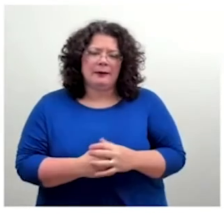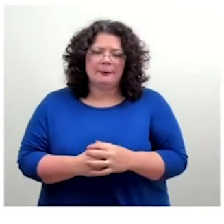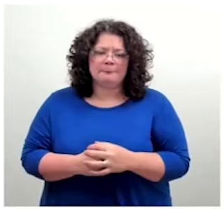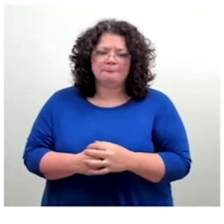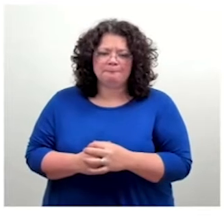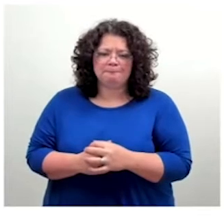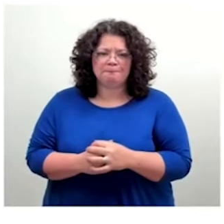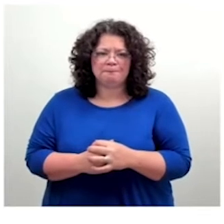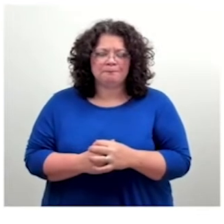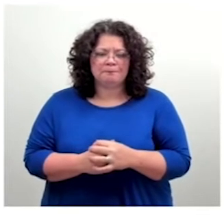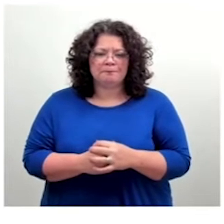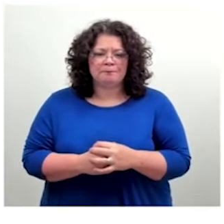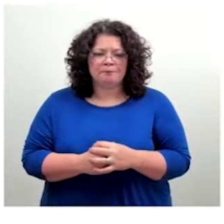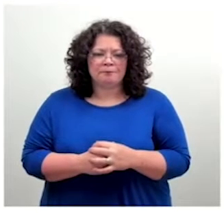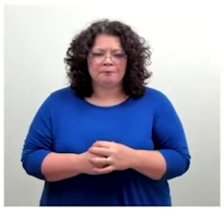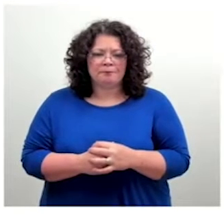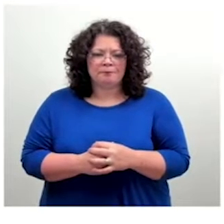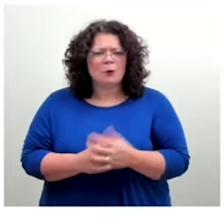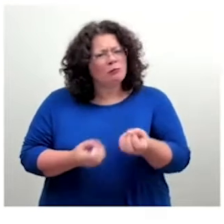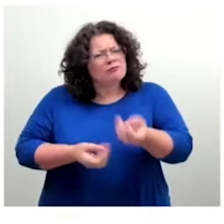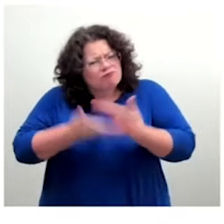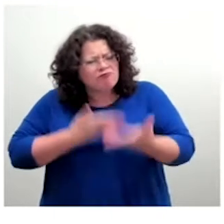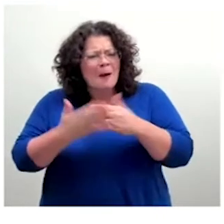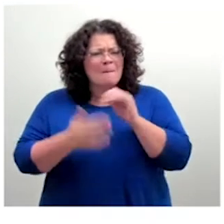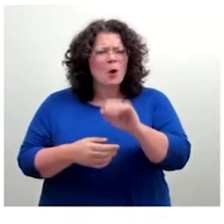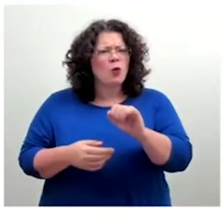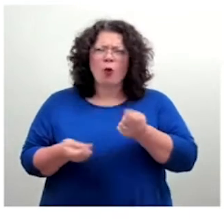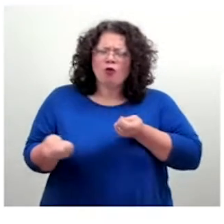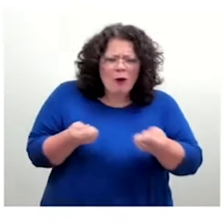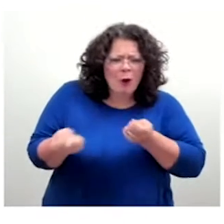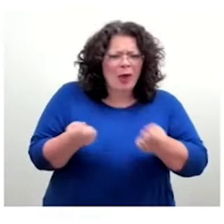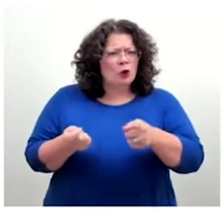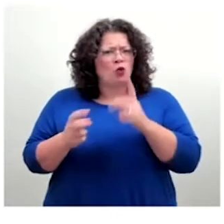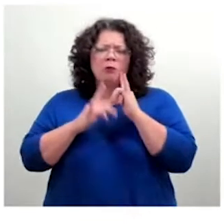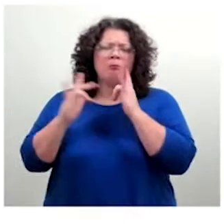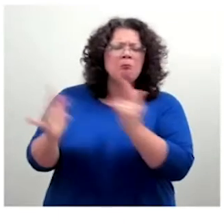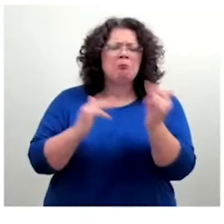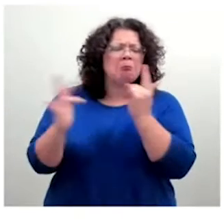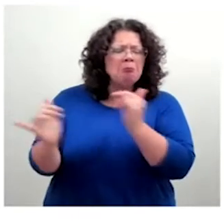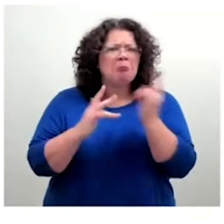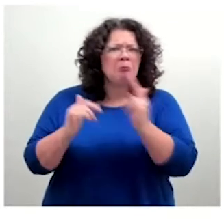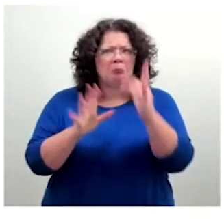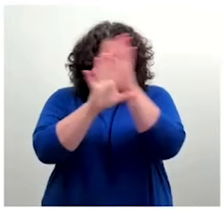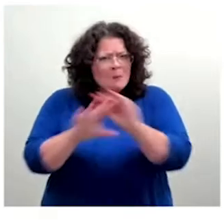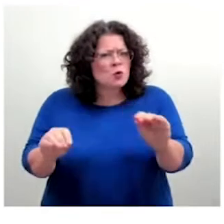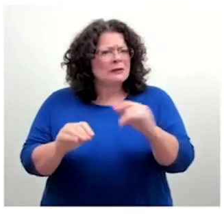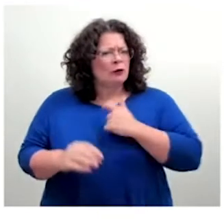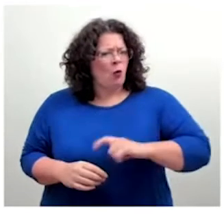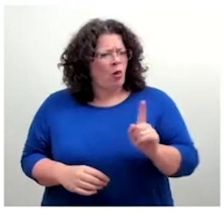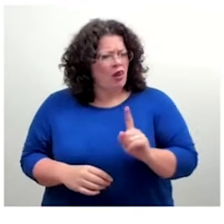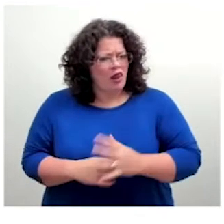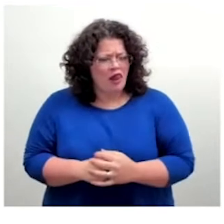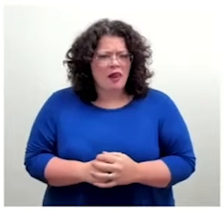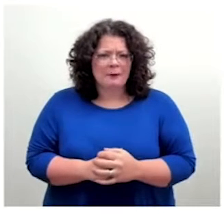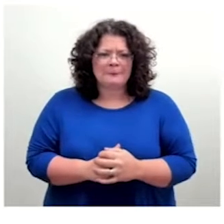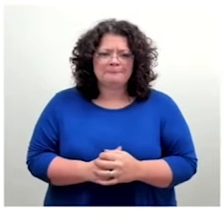Yeah, so just to give you a little insight into who I am, I'm white middle-aged male wearing black glasses,